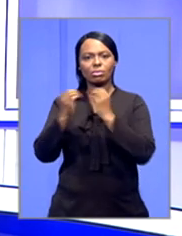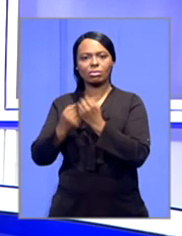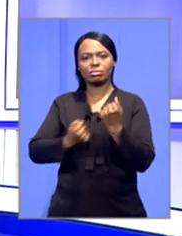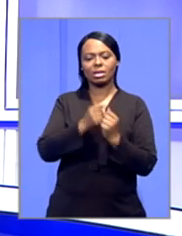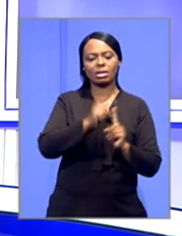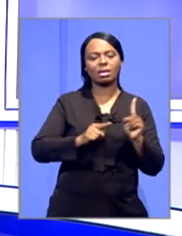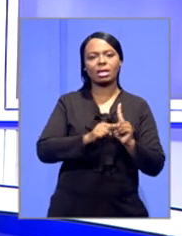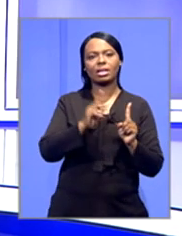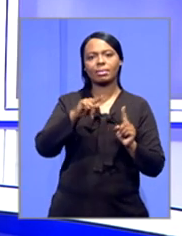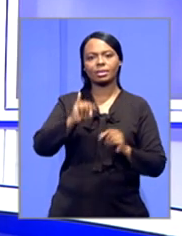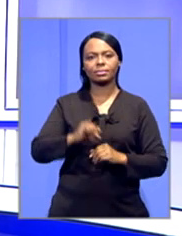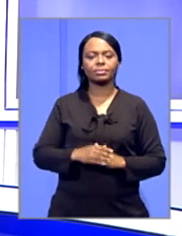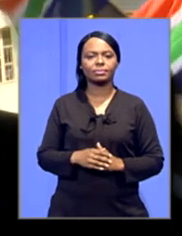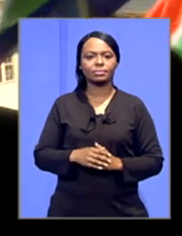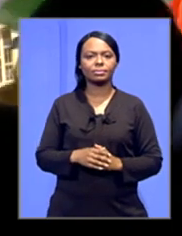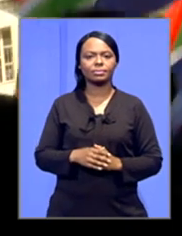Dlamini nokeng.